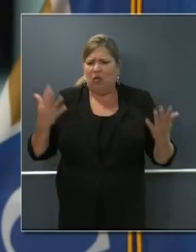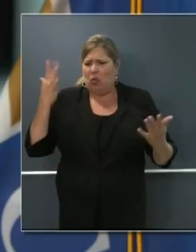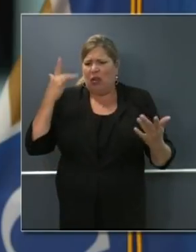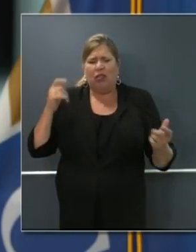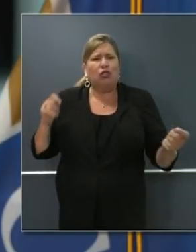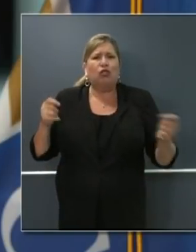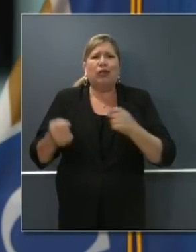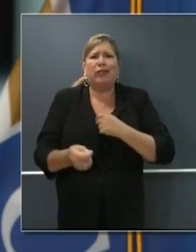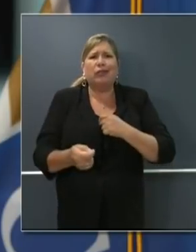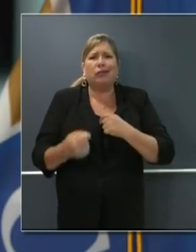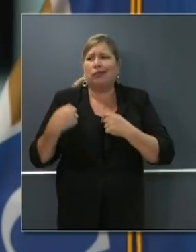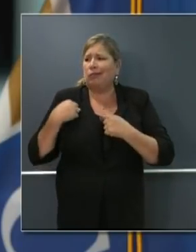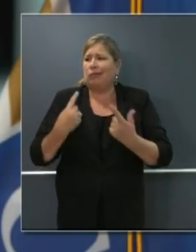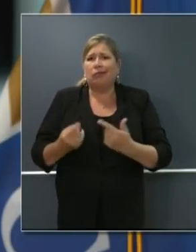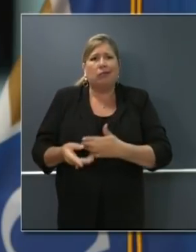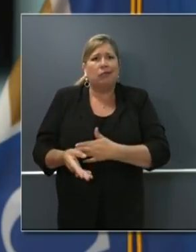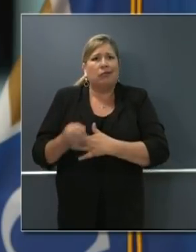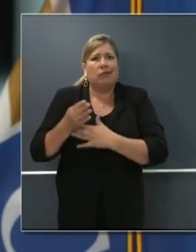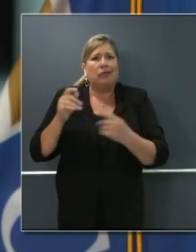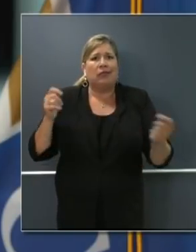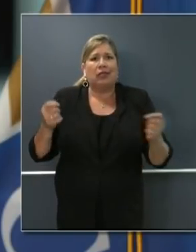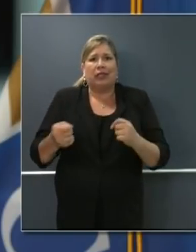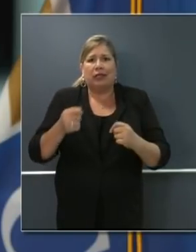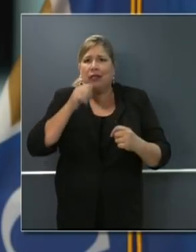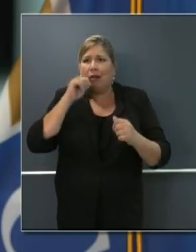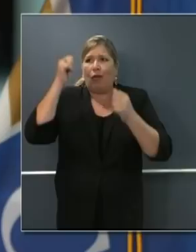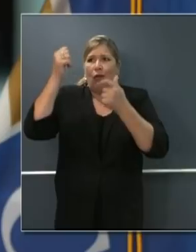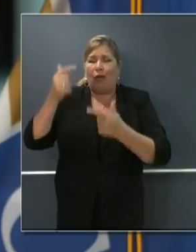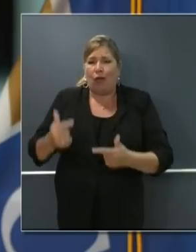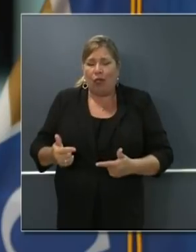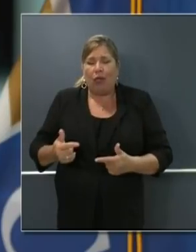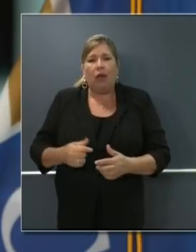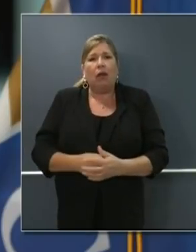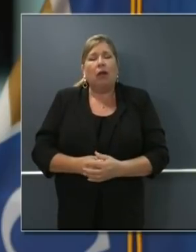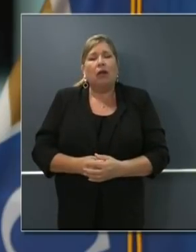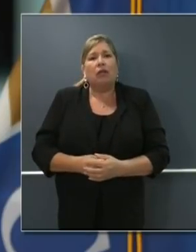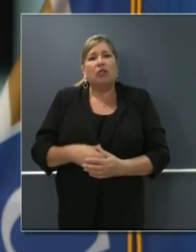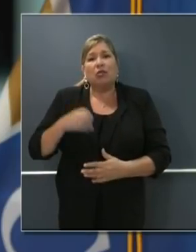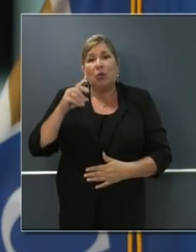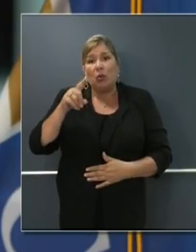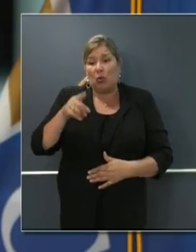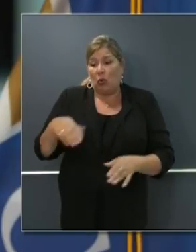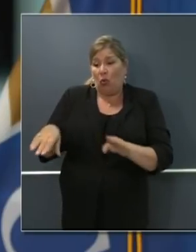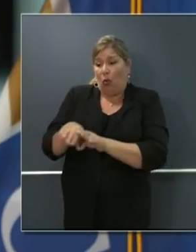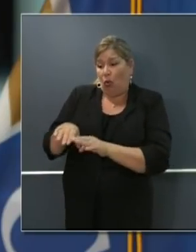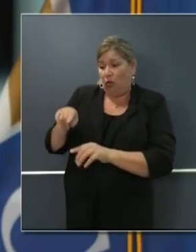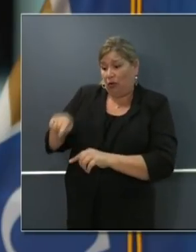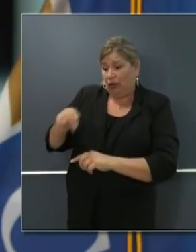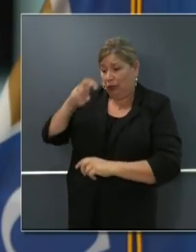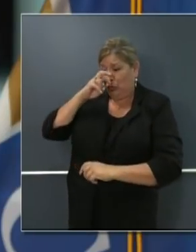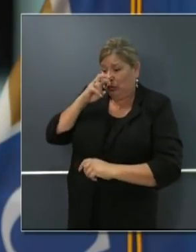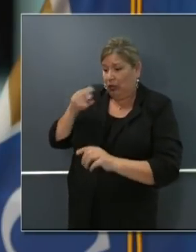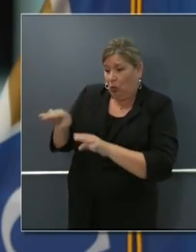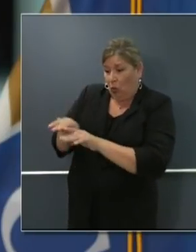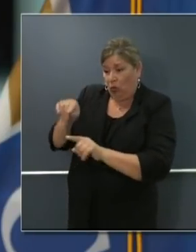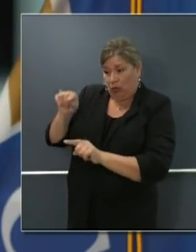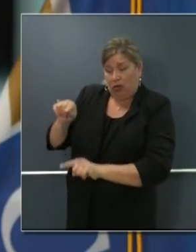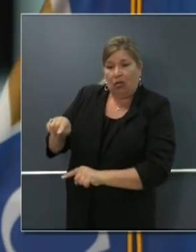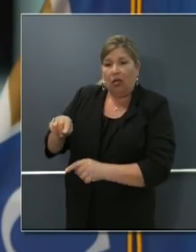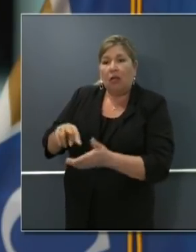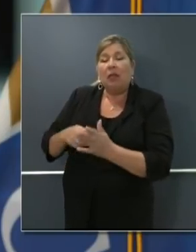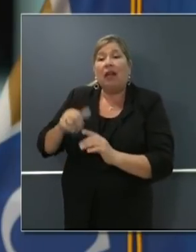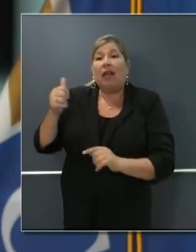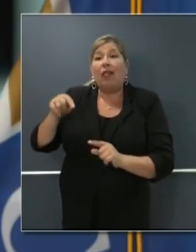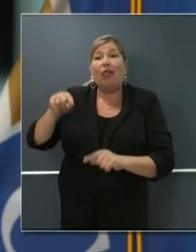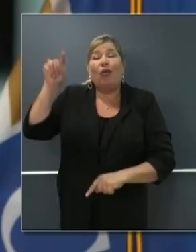so. And also, is this essentially a warning to those other parts of the state where beaches are closed,